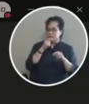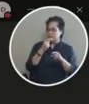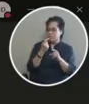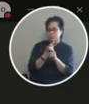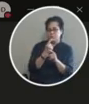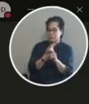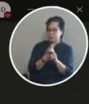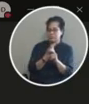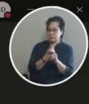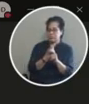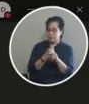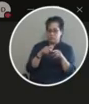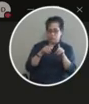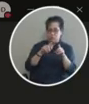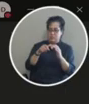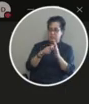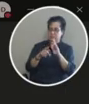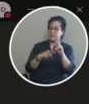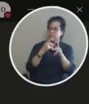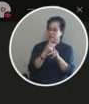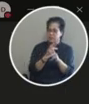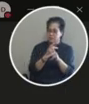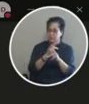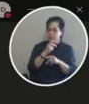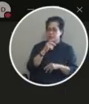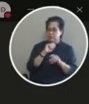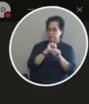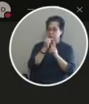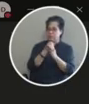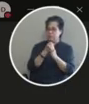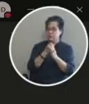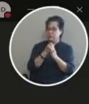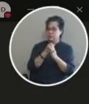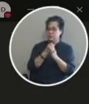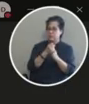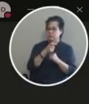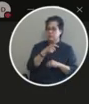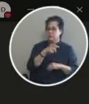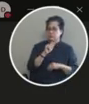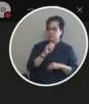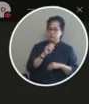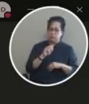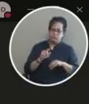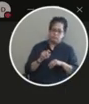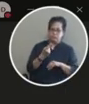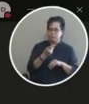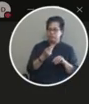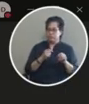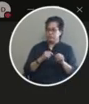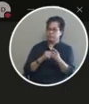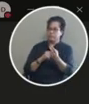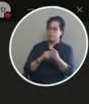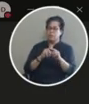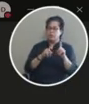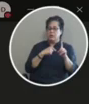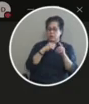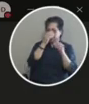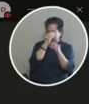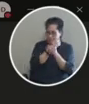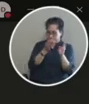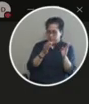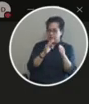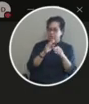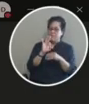appropriate during this kind of crisis to take pot shots. And I want to share facts with the